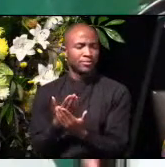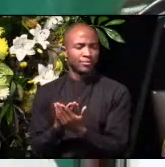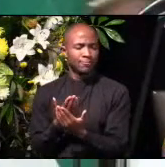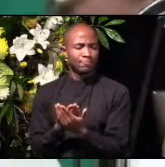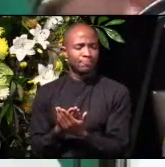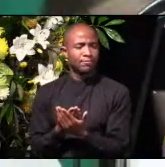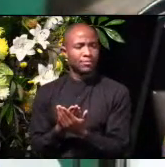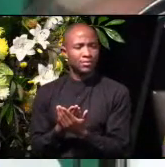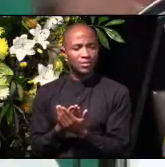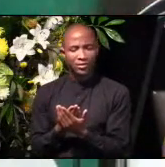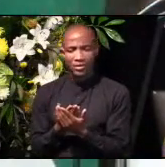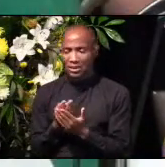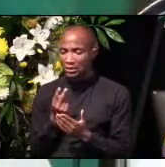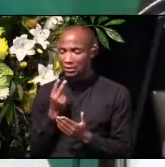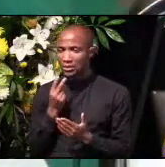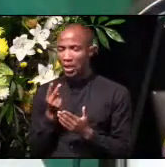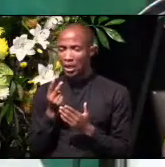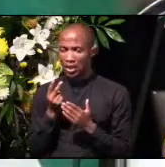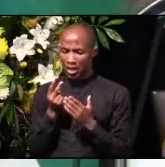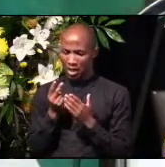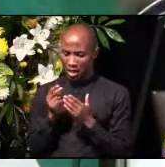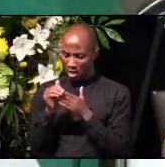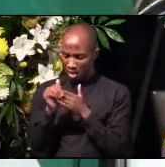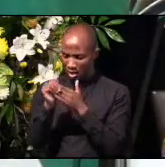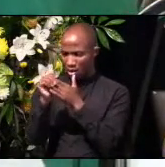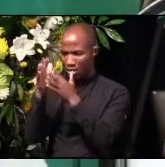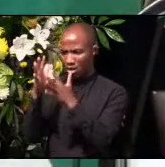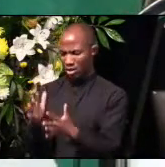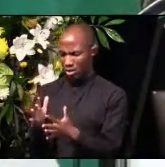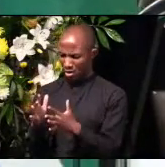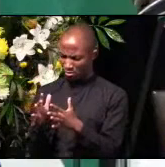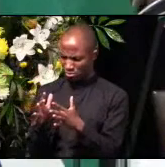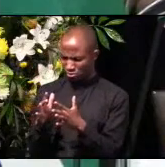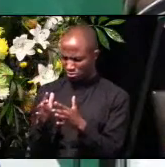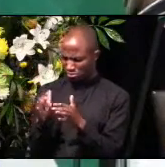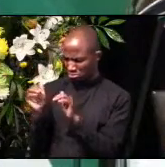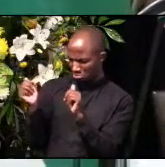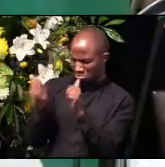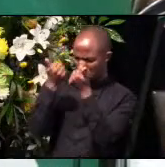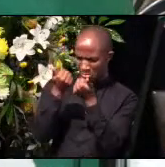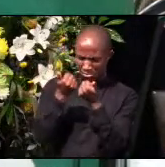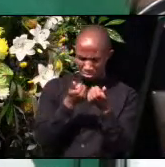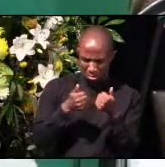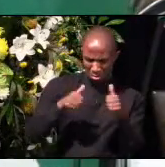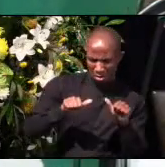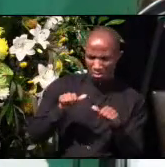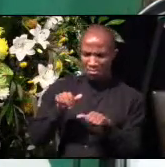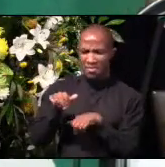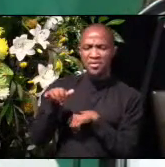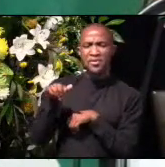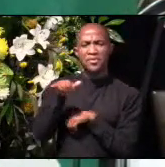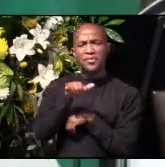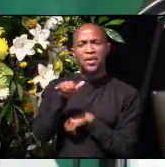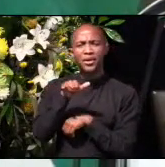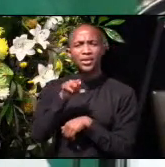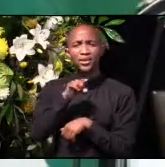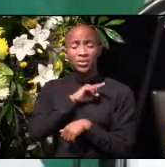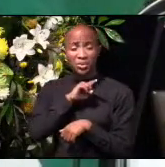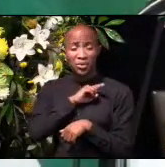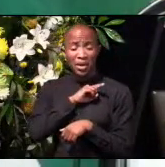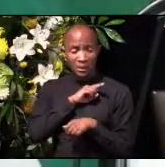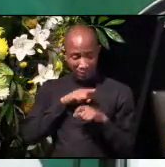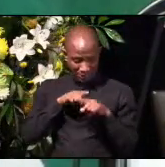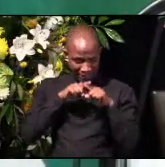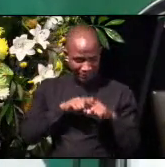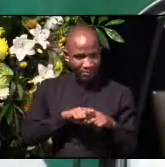again you see the quality of leaders that come out when the entire Society is mobilized as